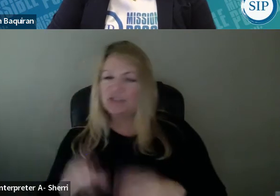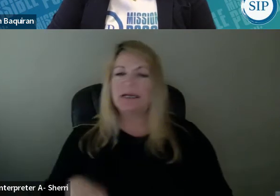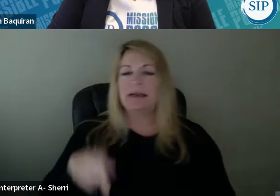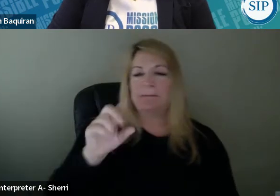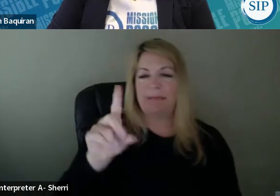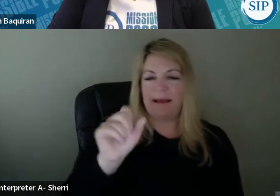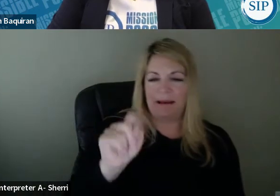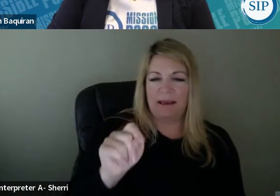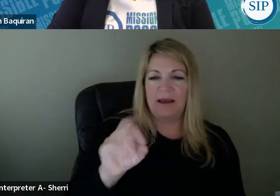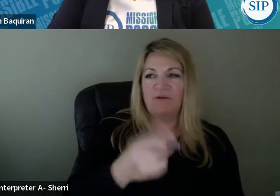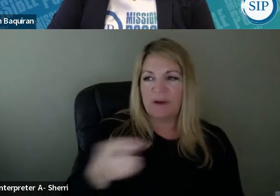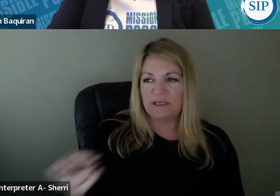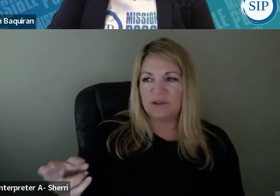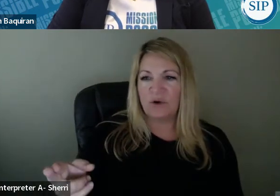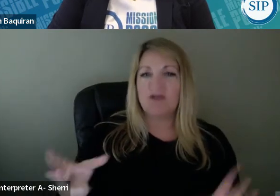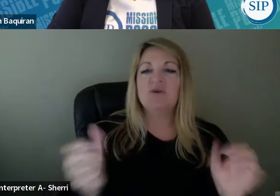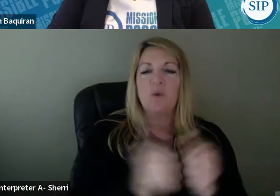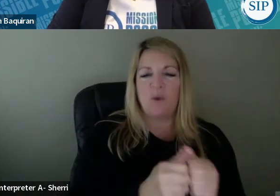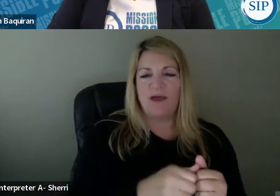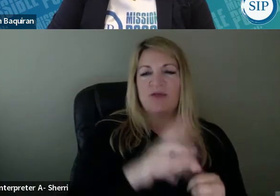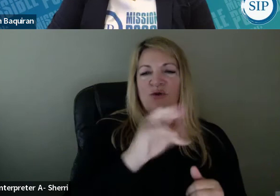resources along with the reference guide.